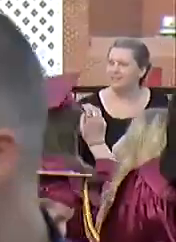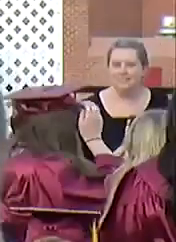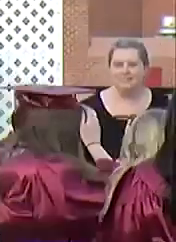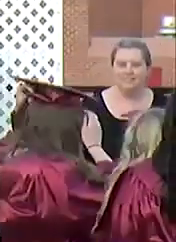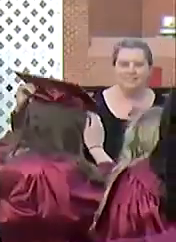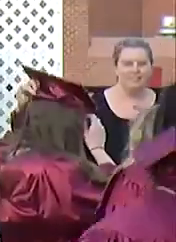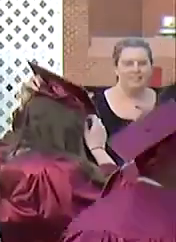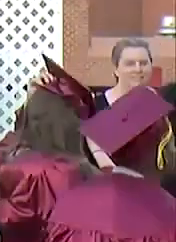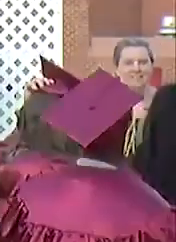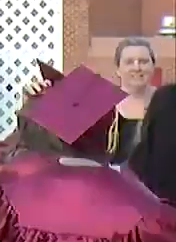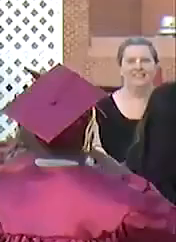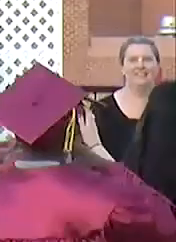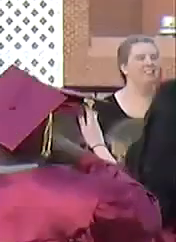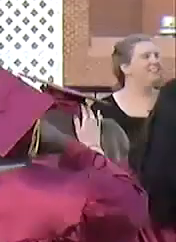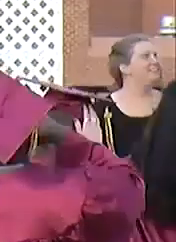All right.